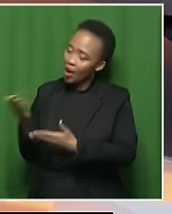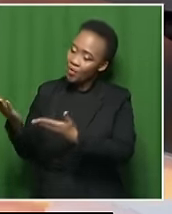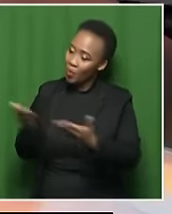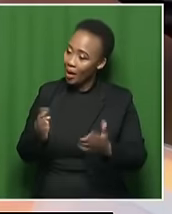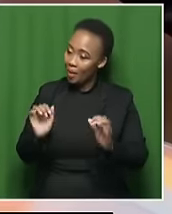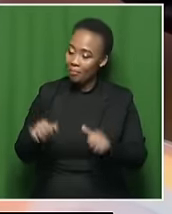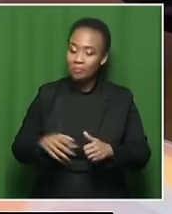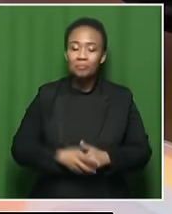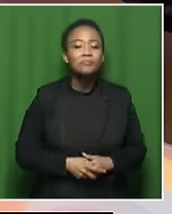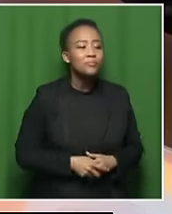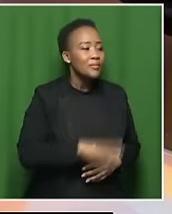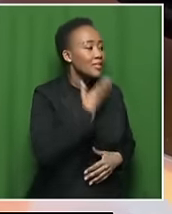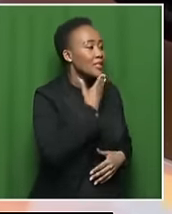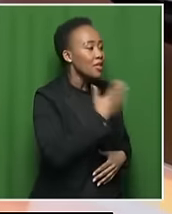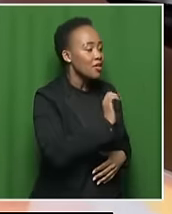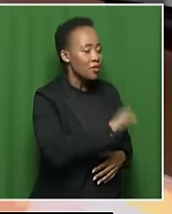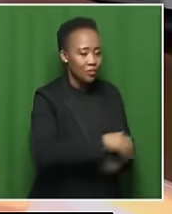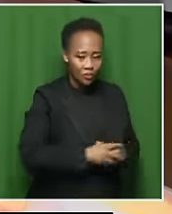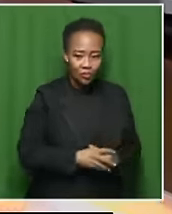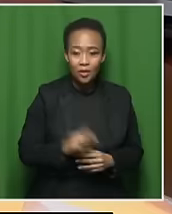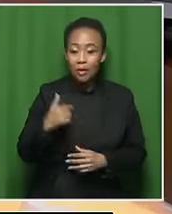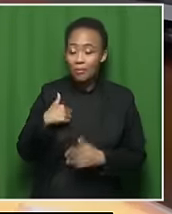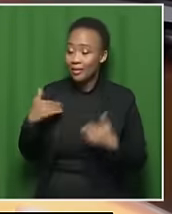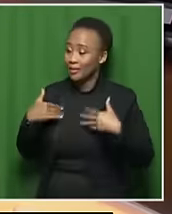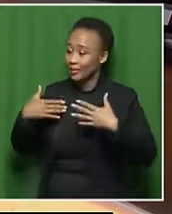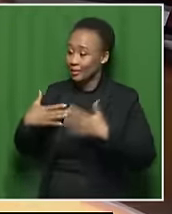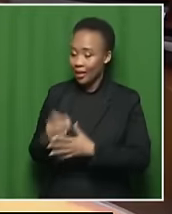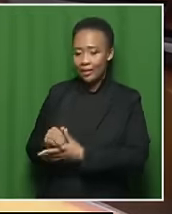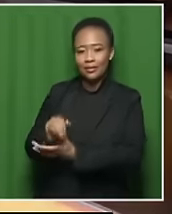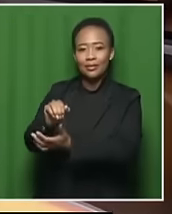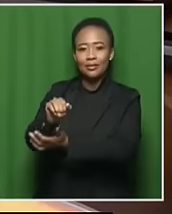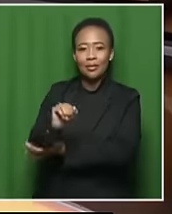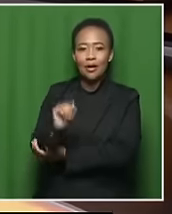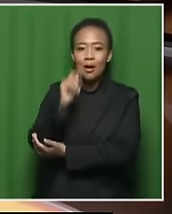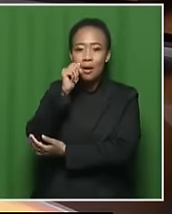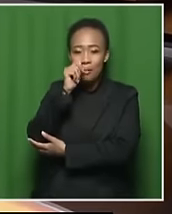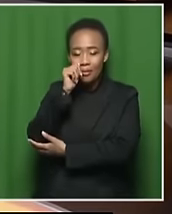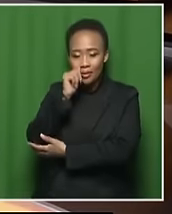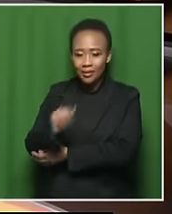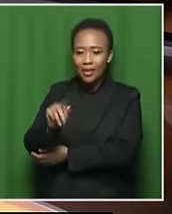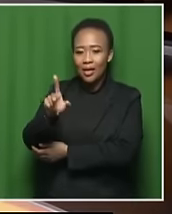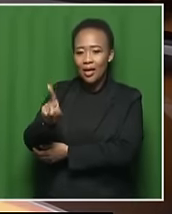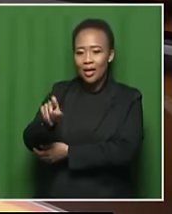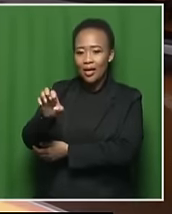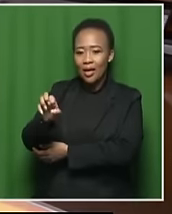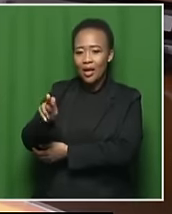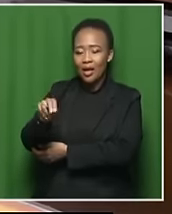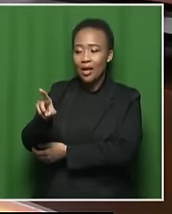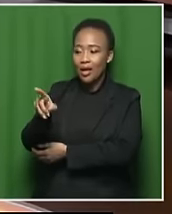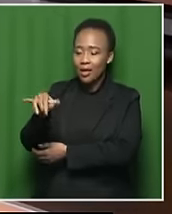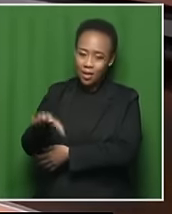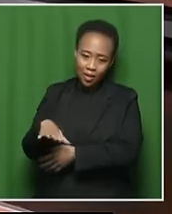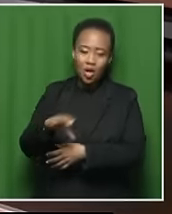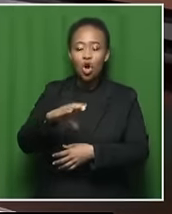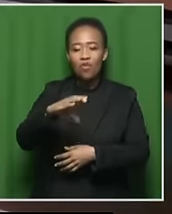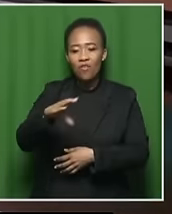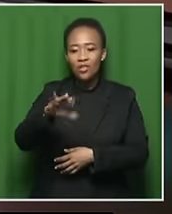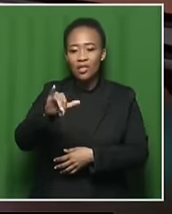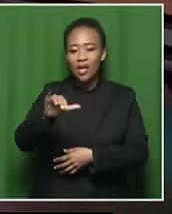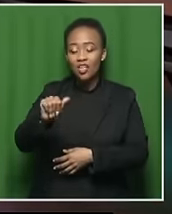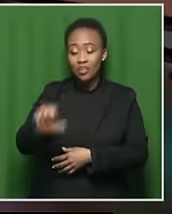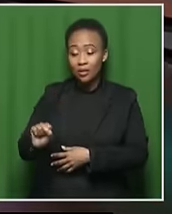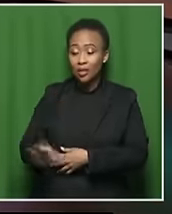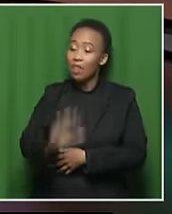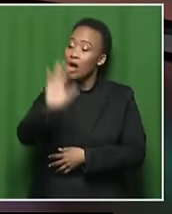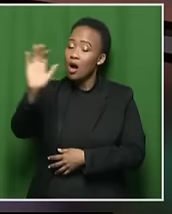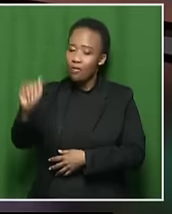right. Let's kick it off. Let me start with you, Mr. Kennedy. Conservatives in ActionSA. Talk to us about your party,